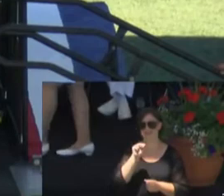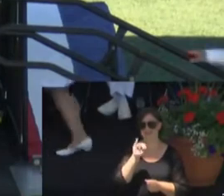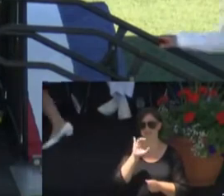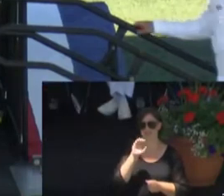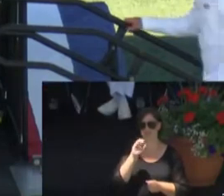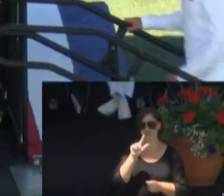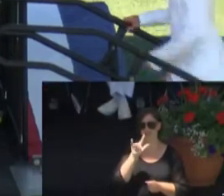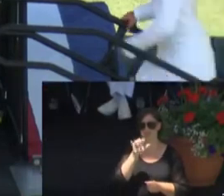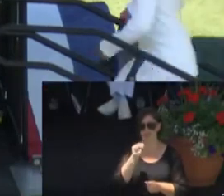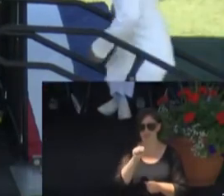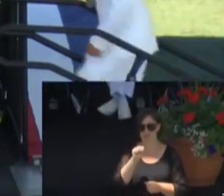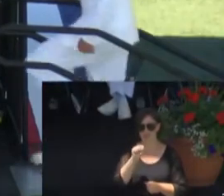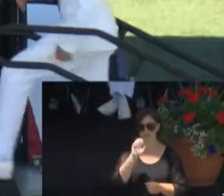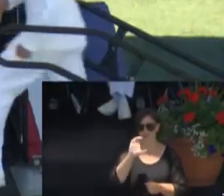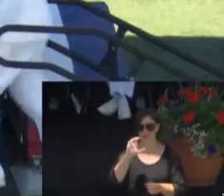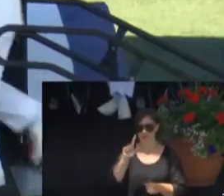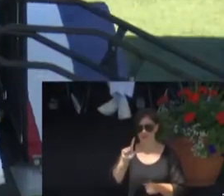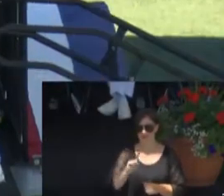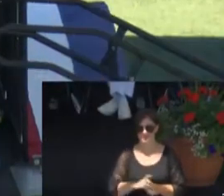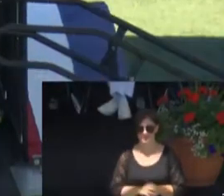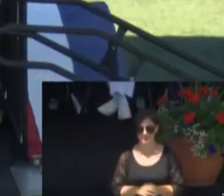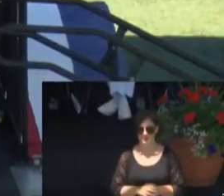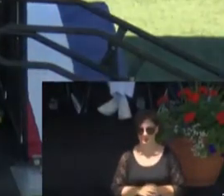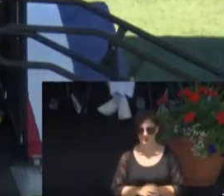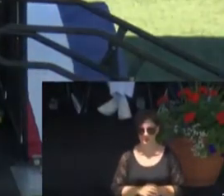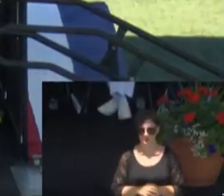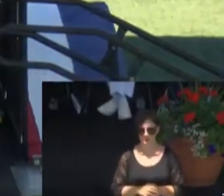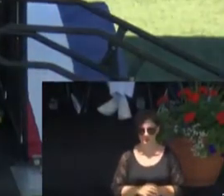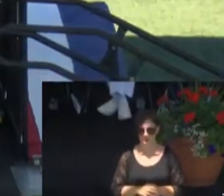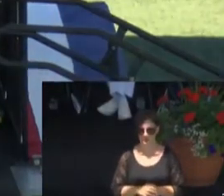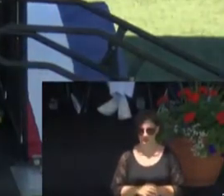Nicholas John Supri, cum laude.